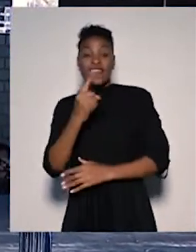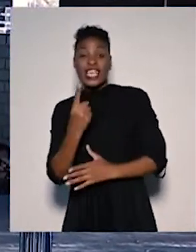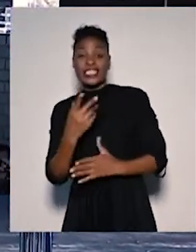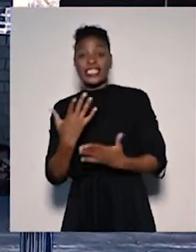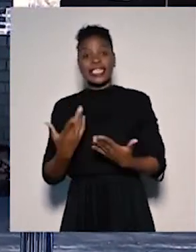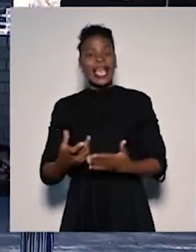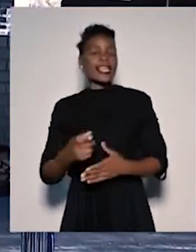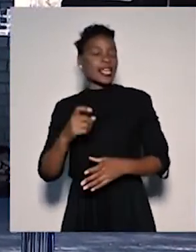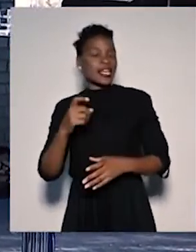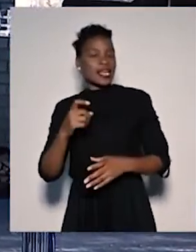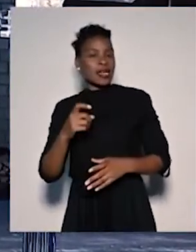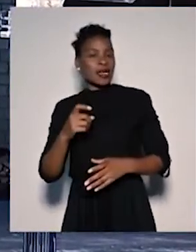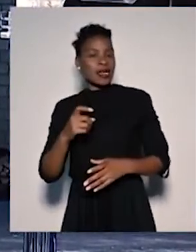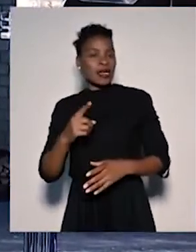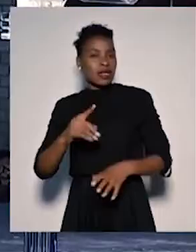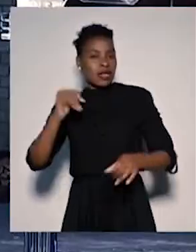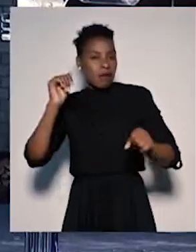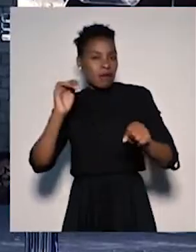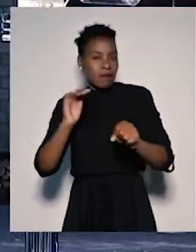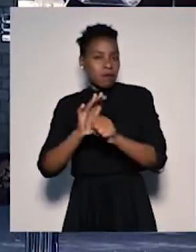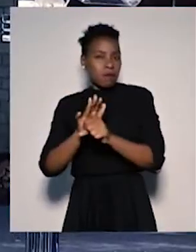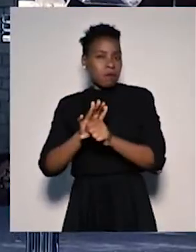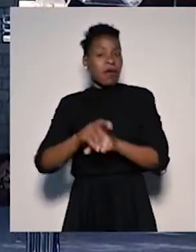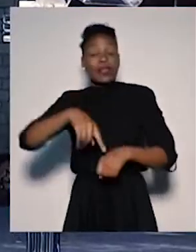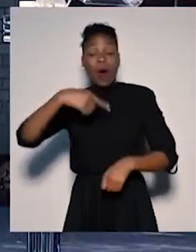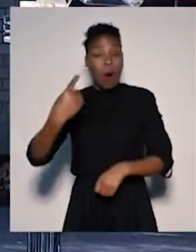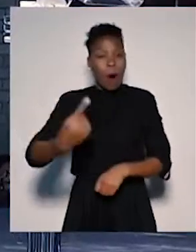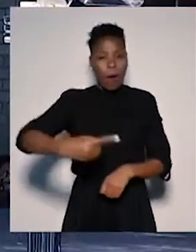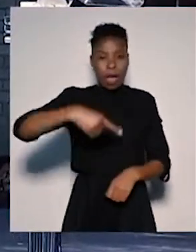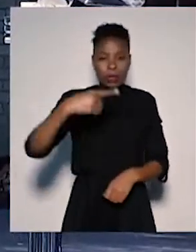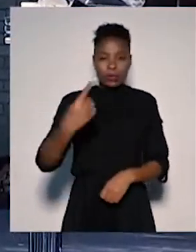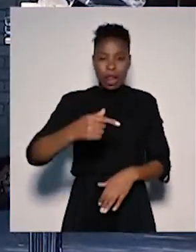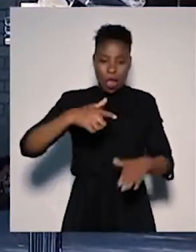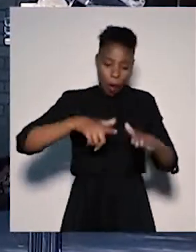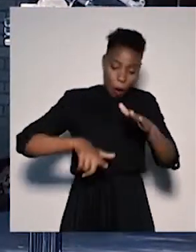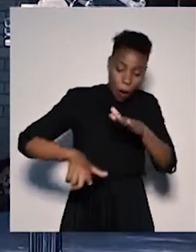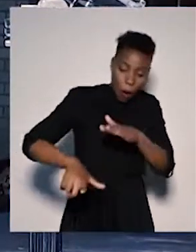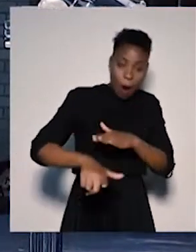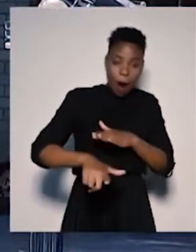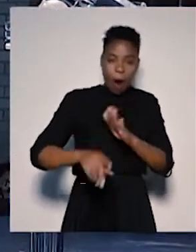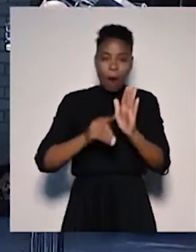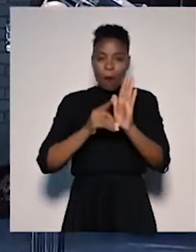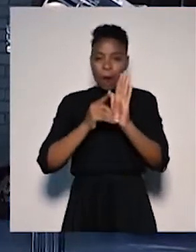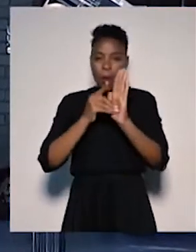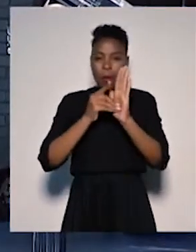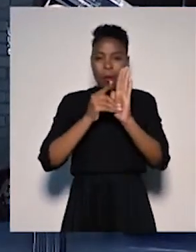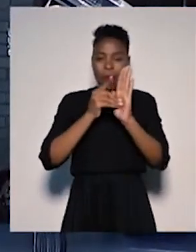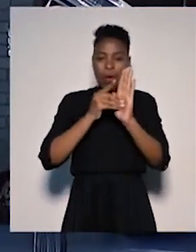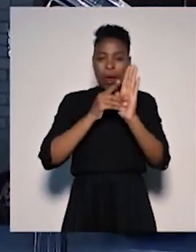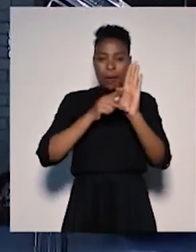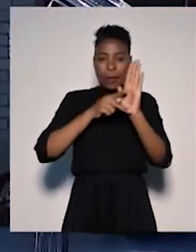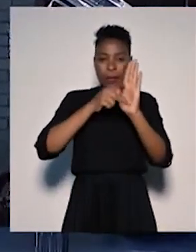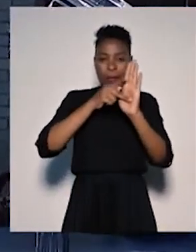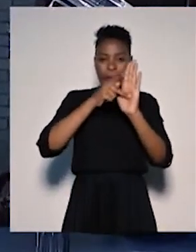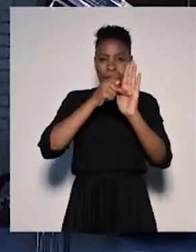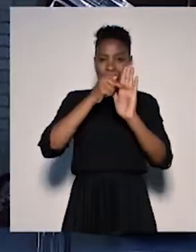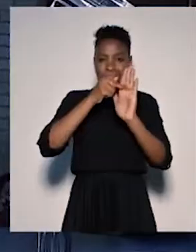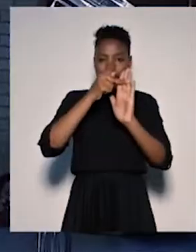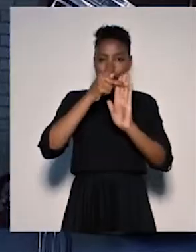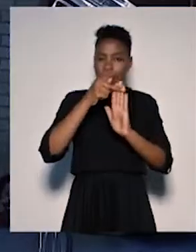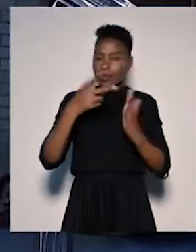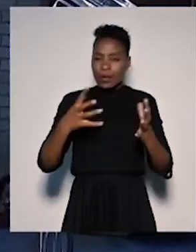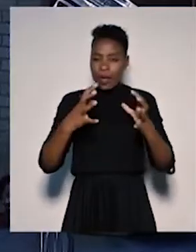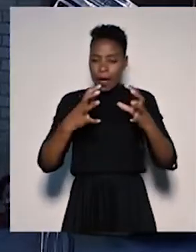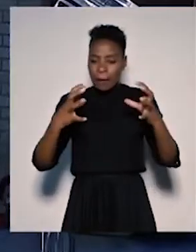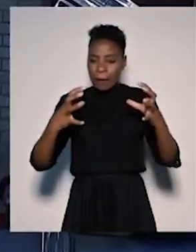the ear, after that the full corn in the ear, there's always the law of progression. Not only is God expanding what you're